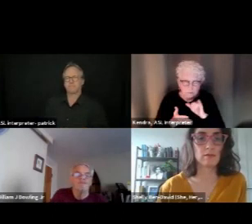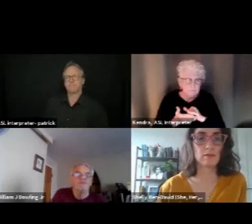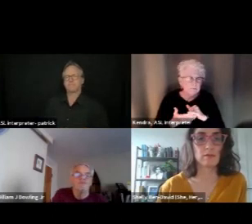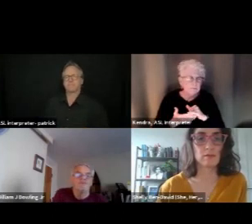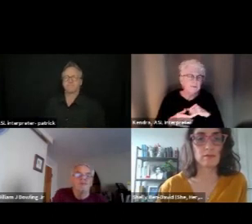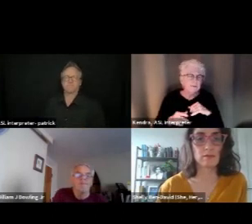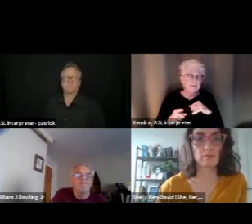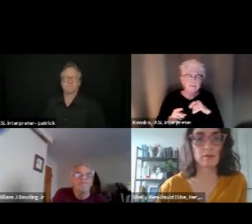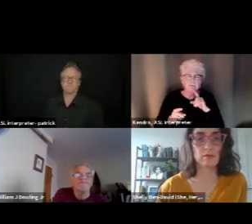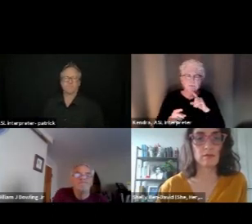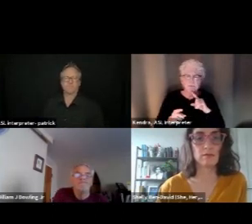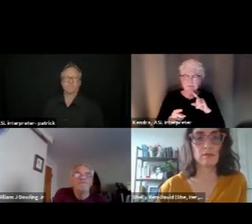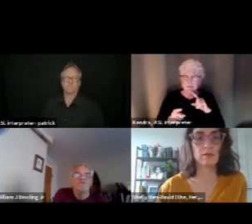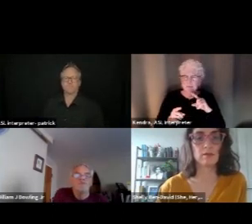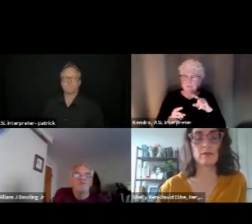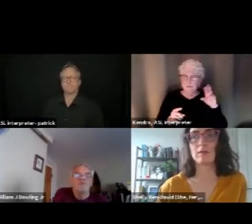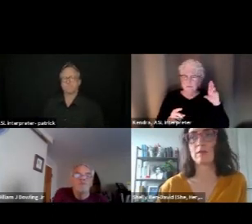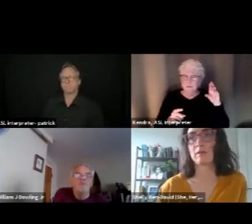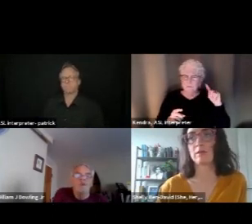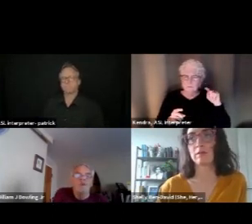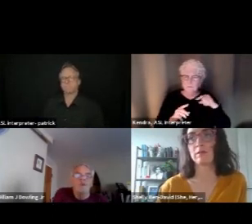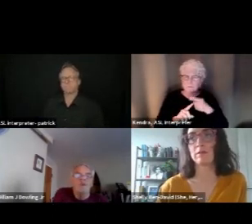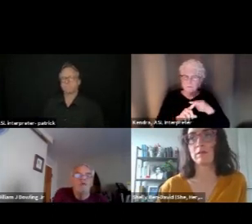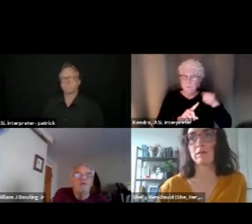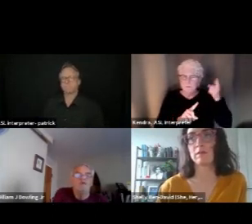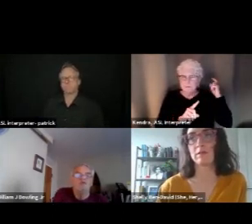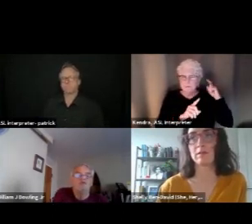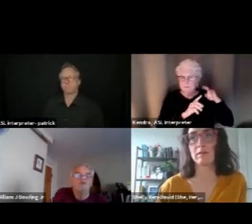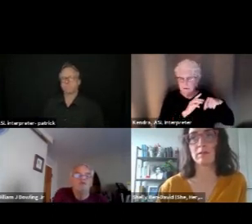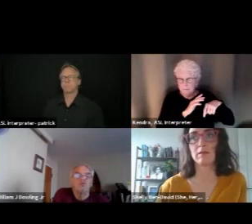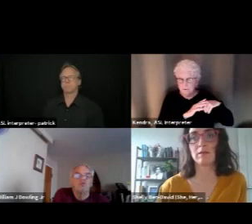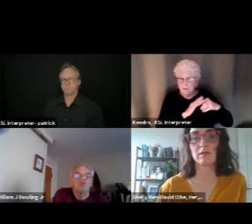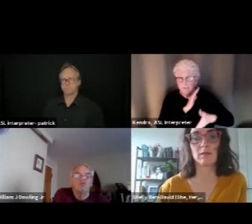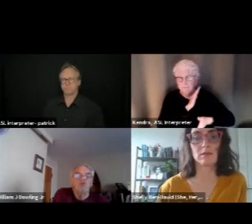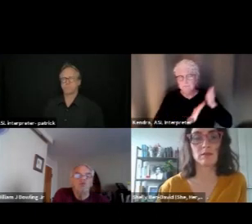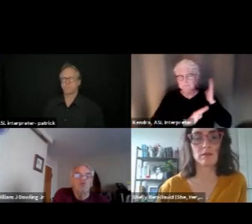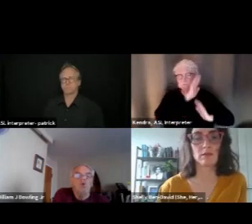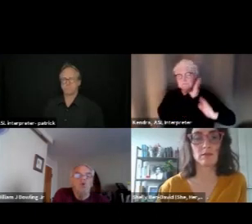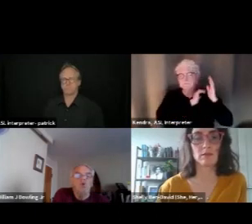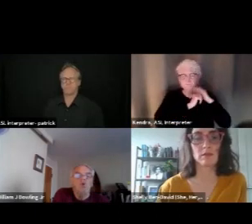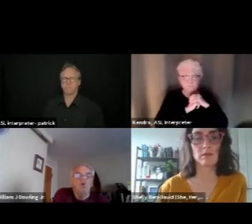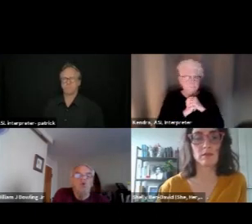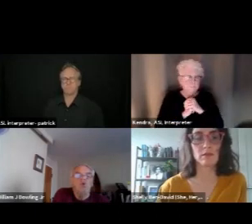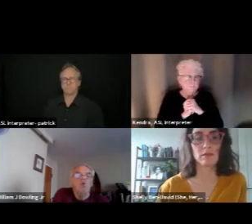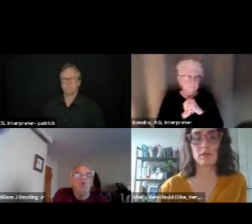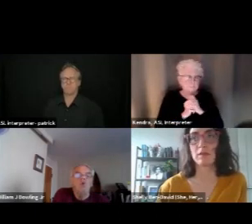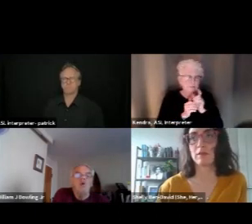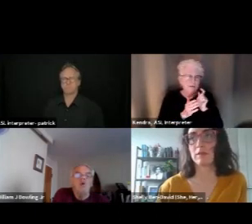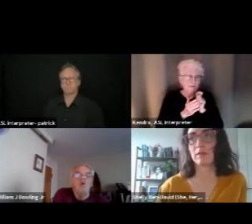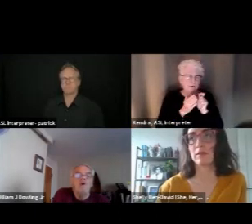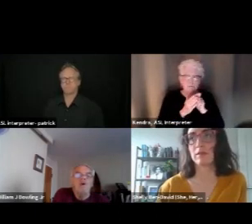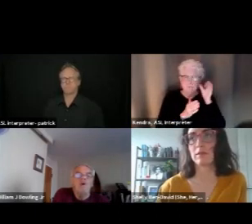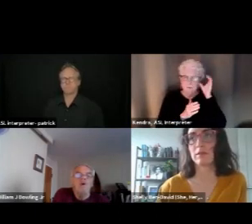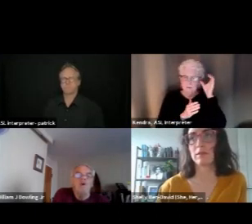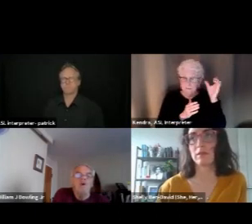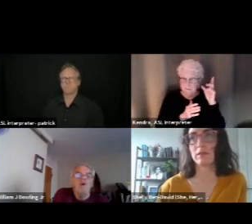very ancient roots. So that said, it's, the authors of the post-traumatic growth concept talk about